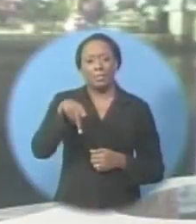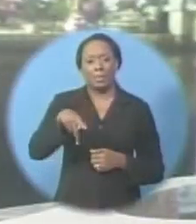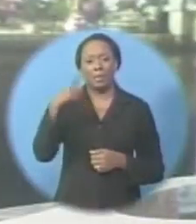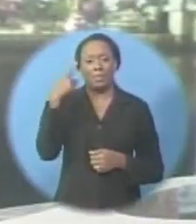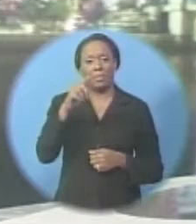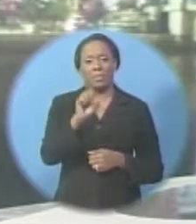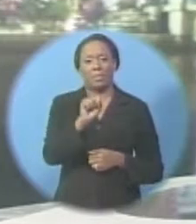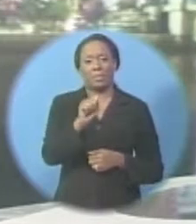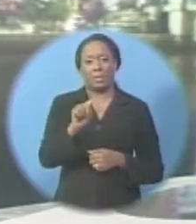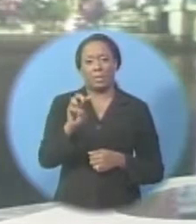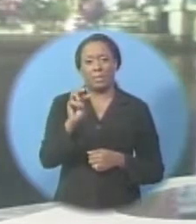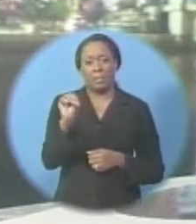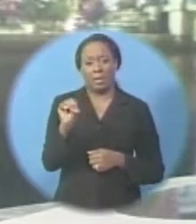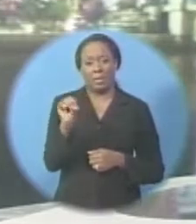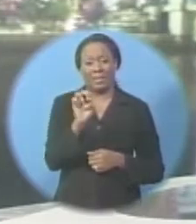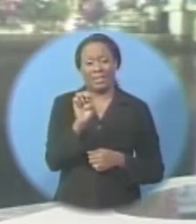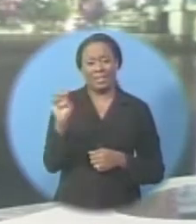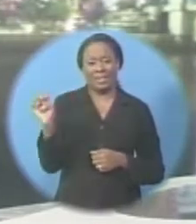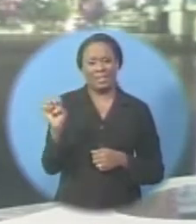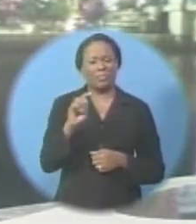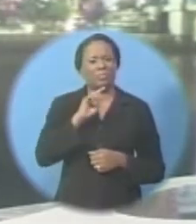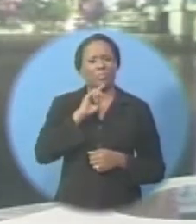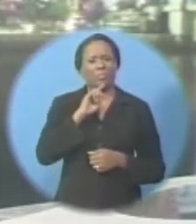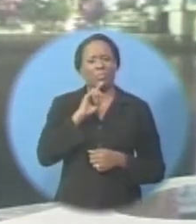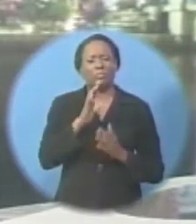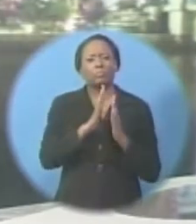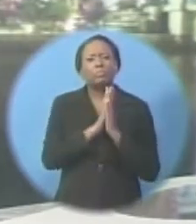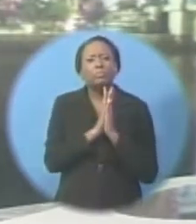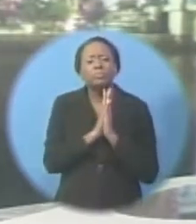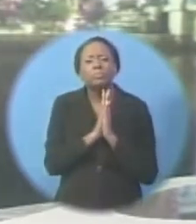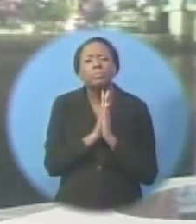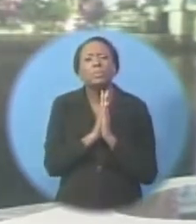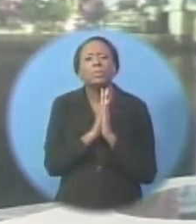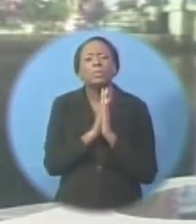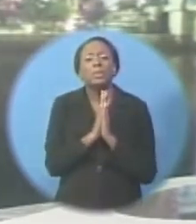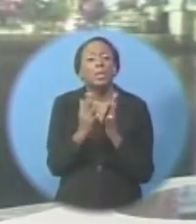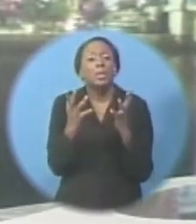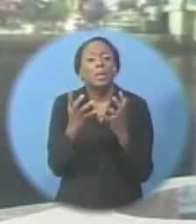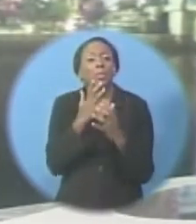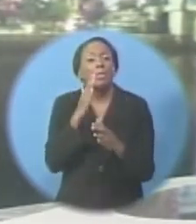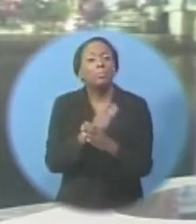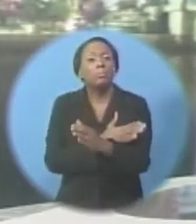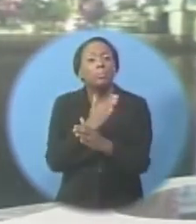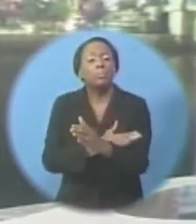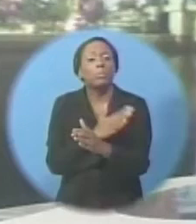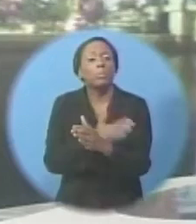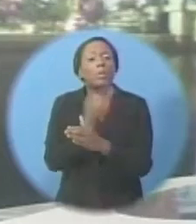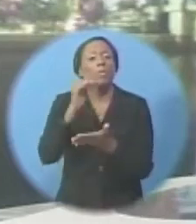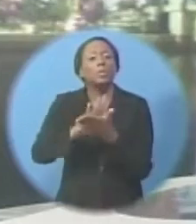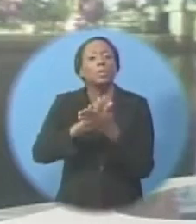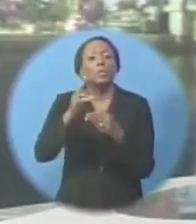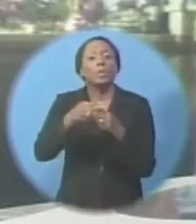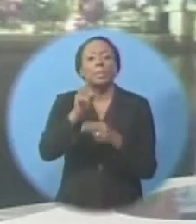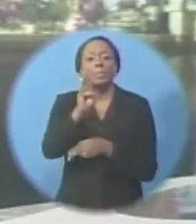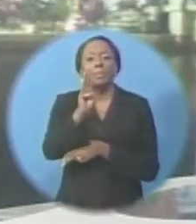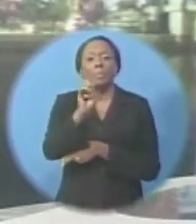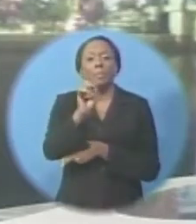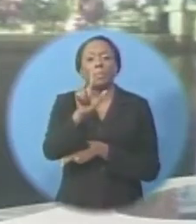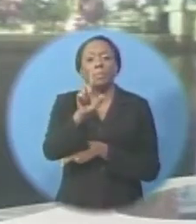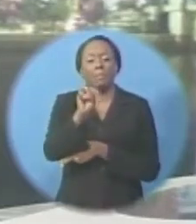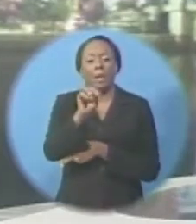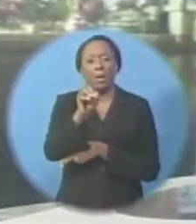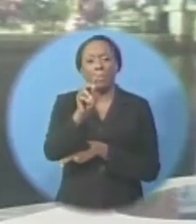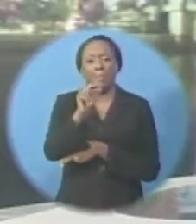MP for St. Michael East, Trevor Prescott, is pleading for an upgrade of the Belmont Primary School. The school is located in the constituency